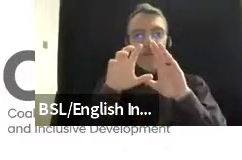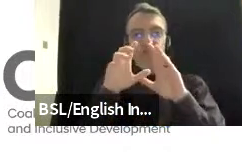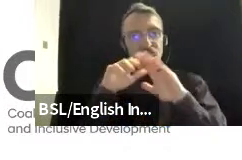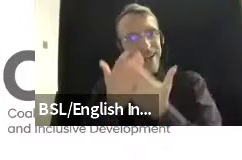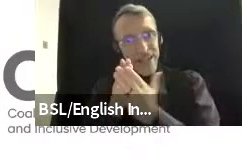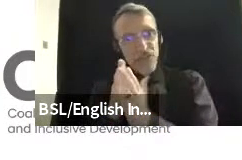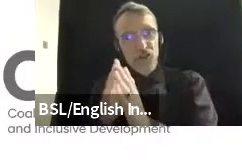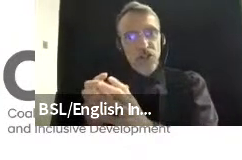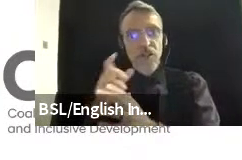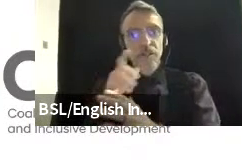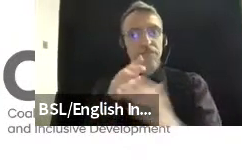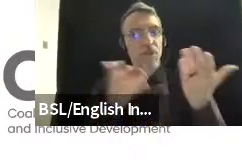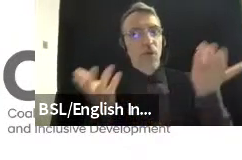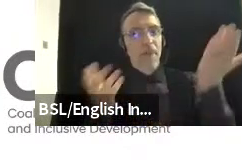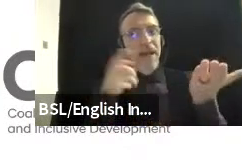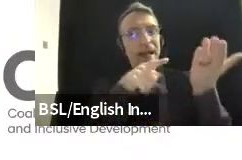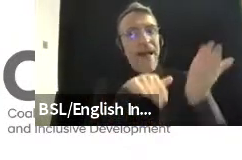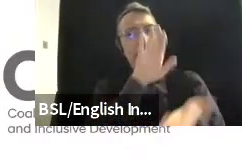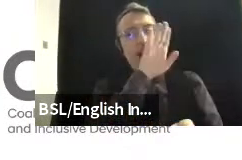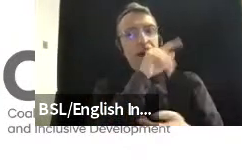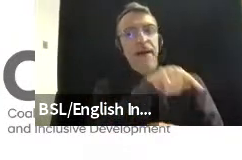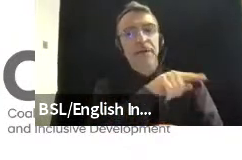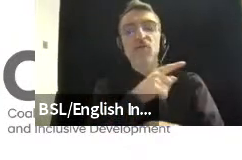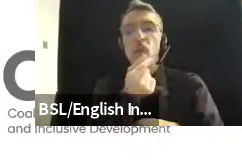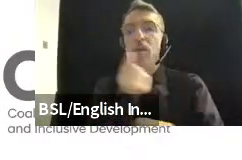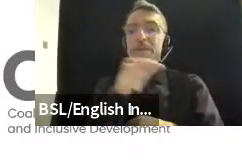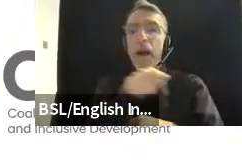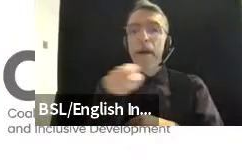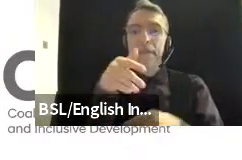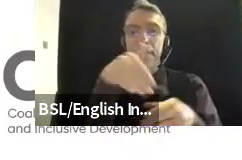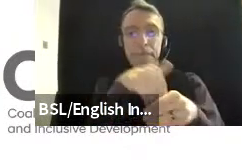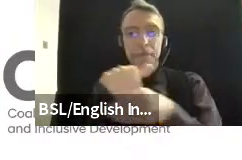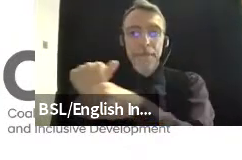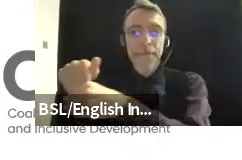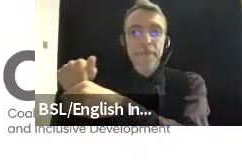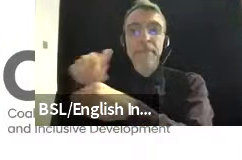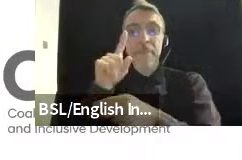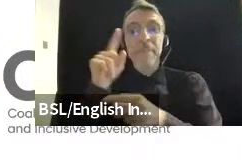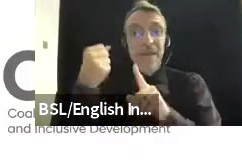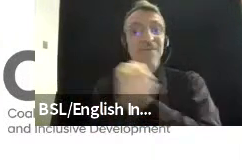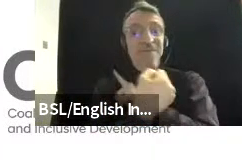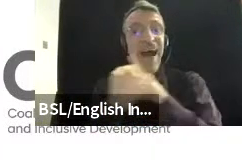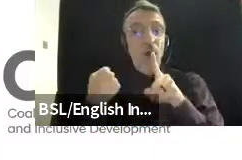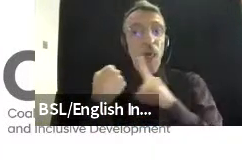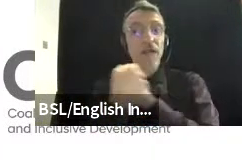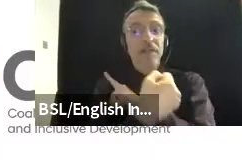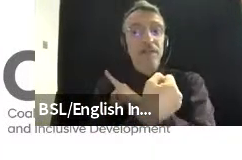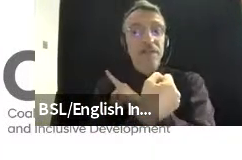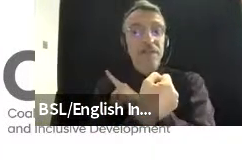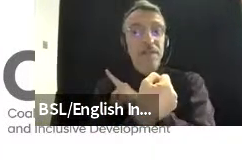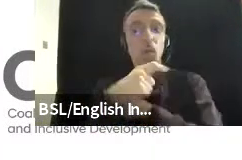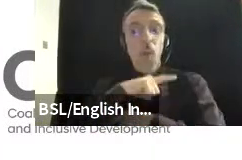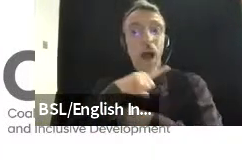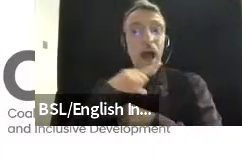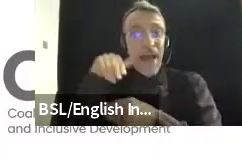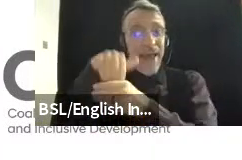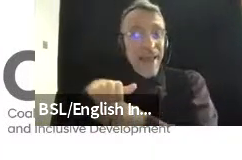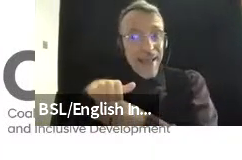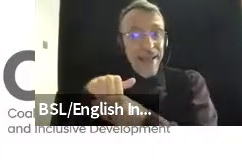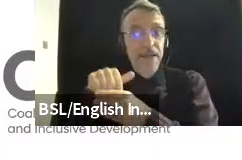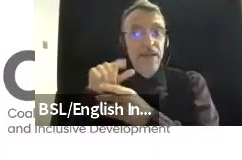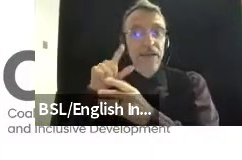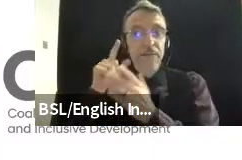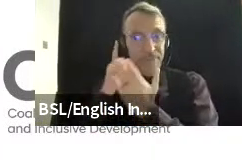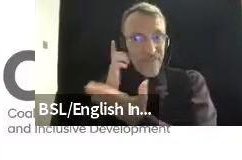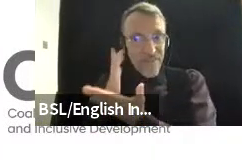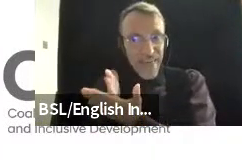minorities. And very worryingly, some of the participants experienced violence as a result of belonging to religious